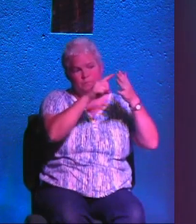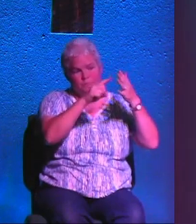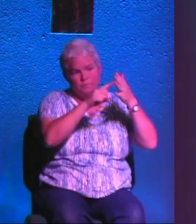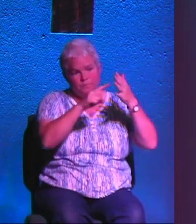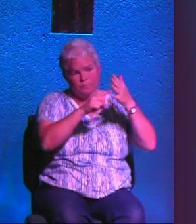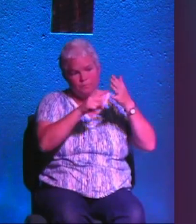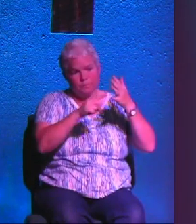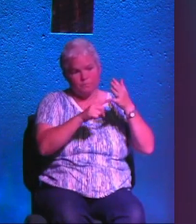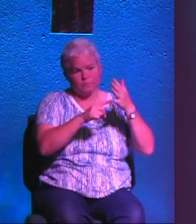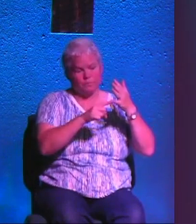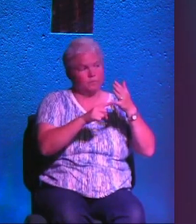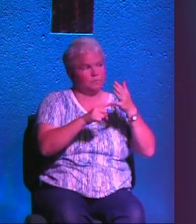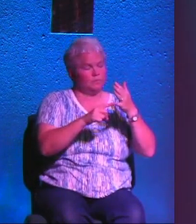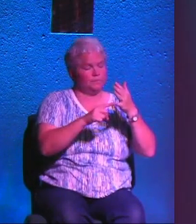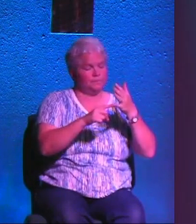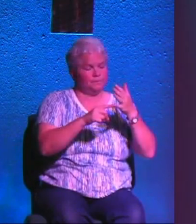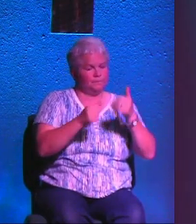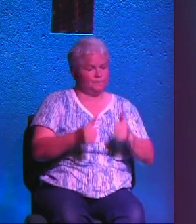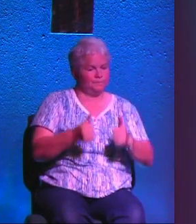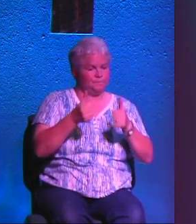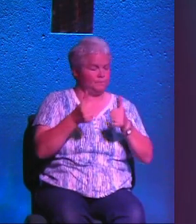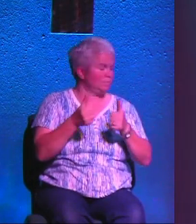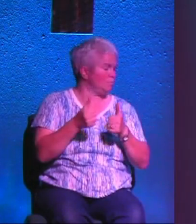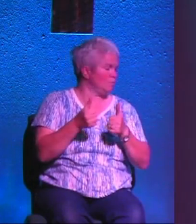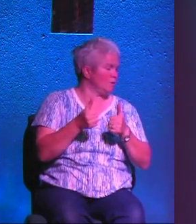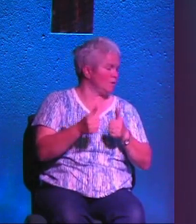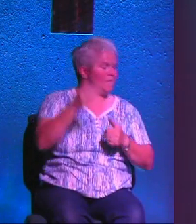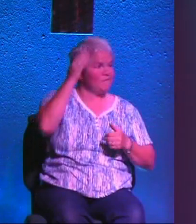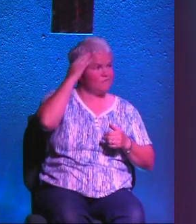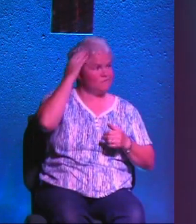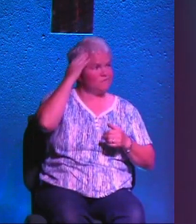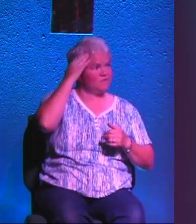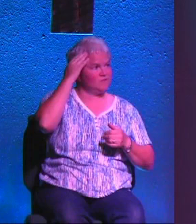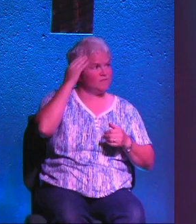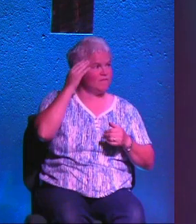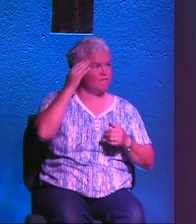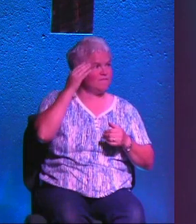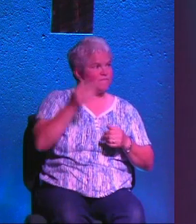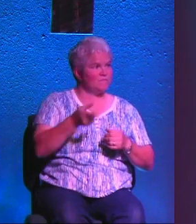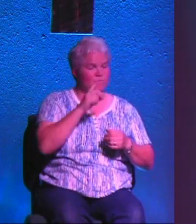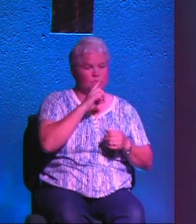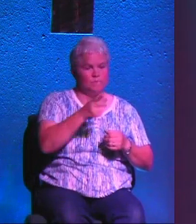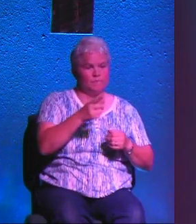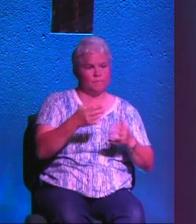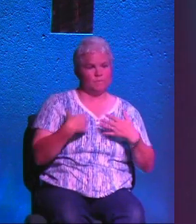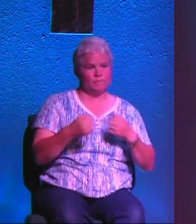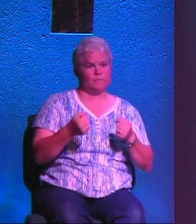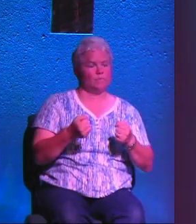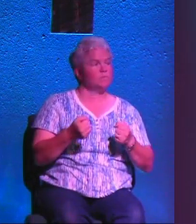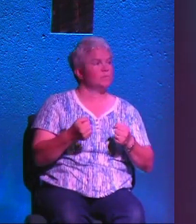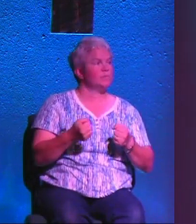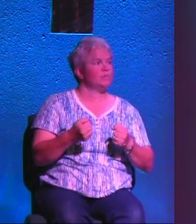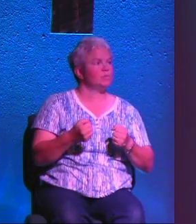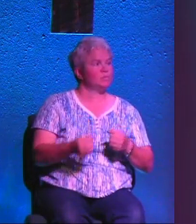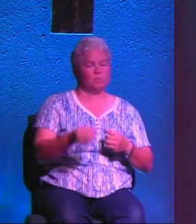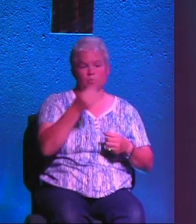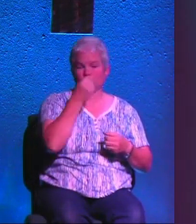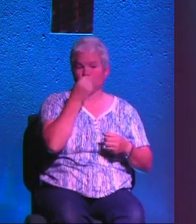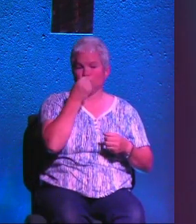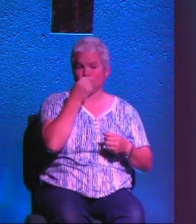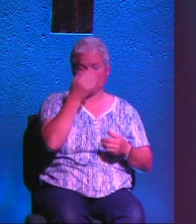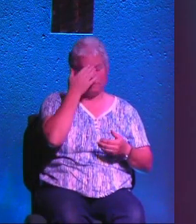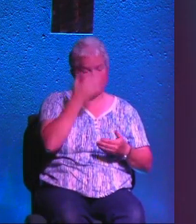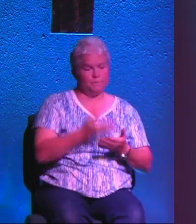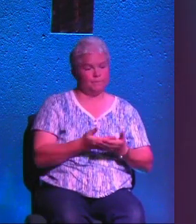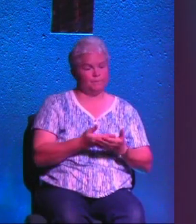required for our survival. Some of you guys know, man, some of you guys are really healthy in here. This food is good